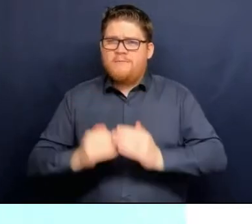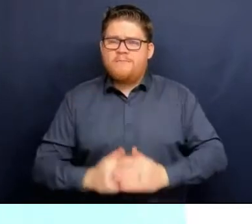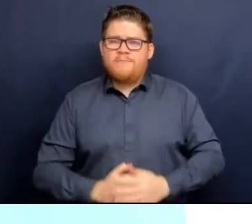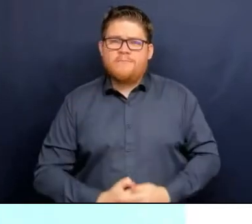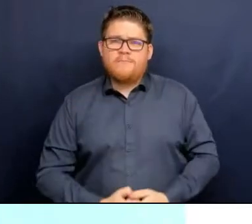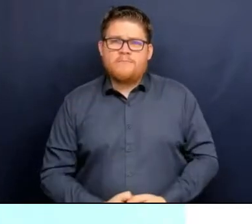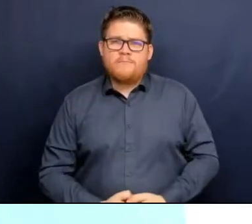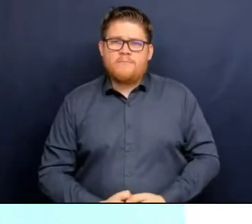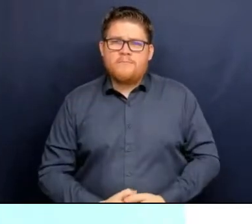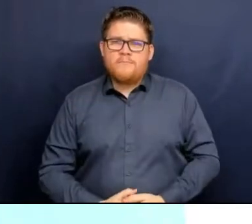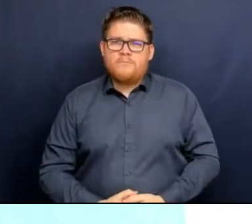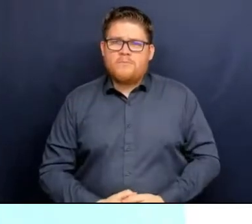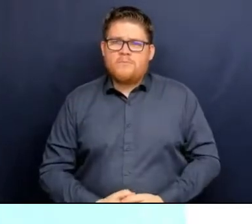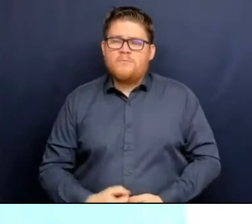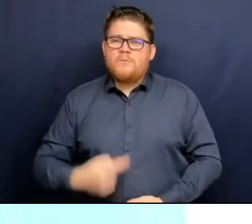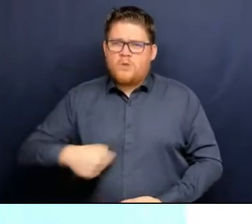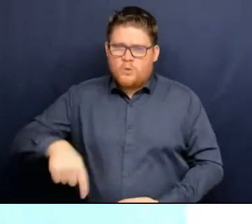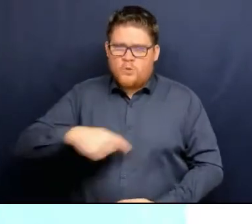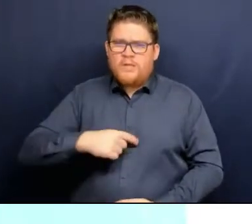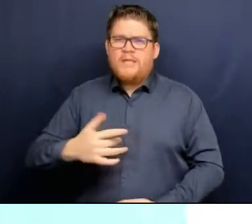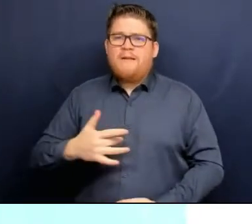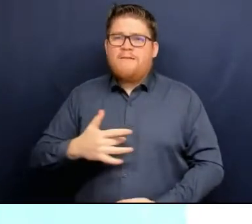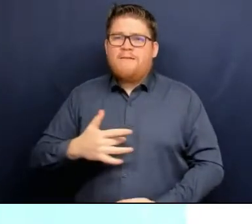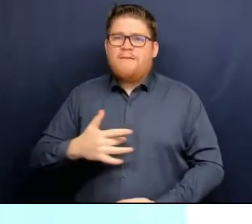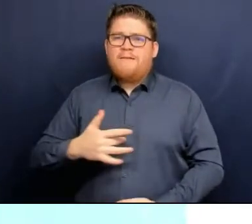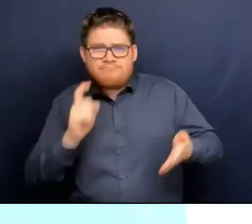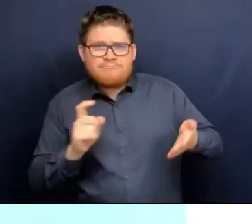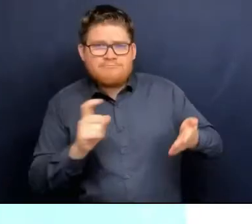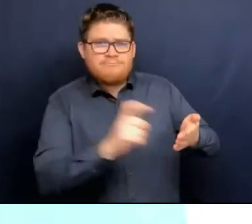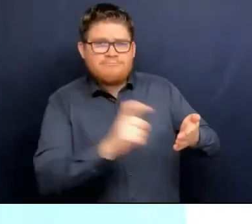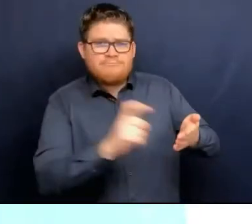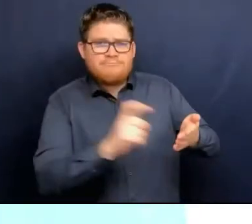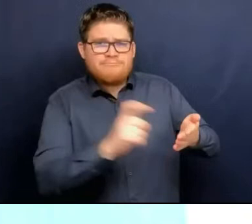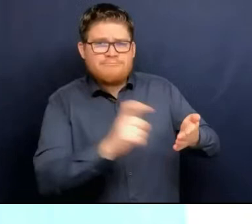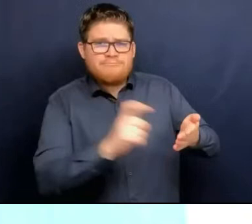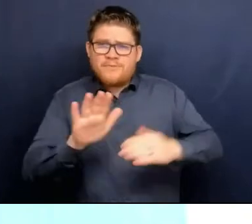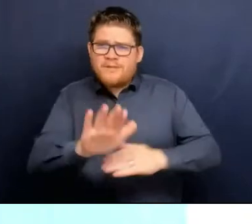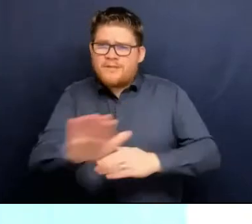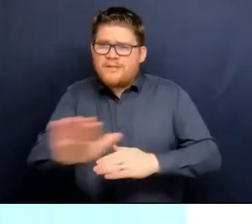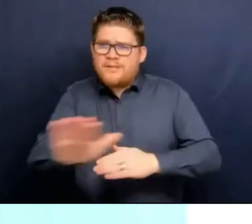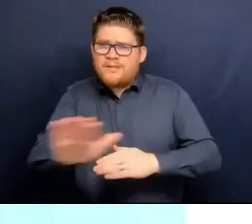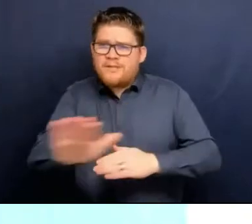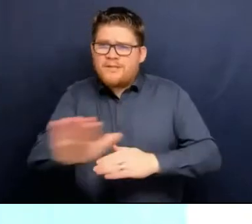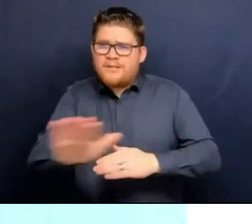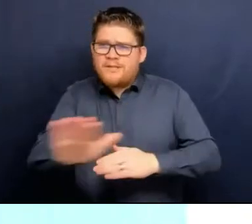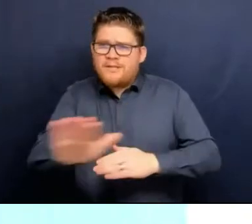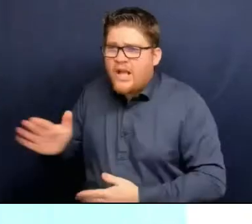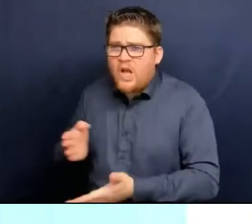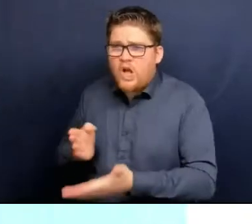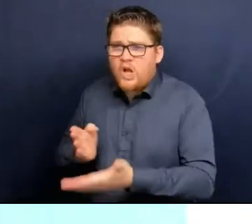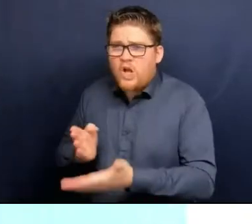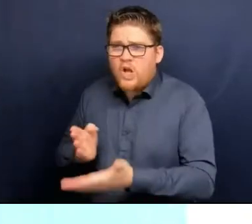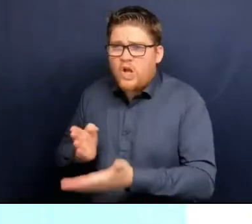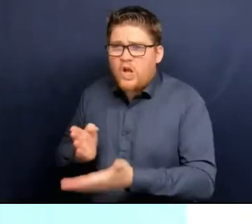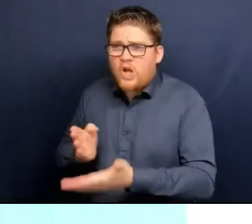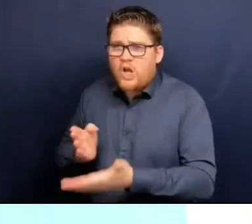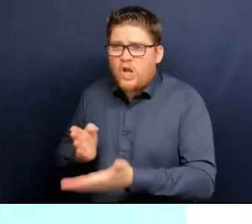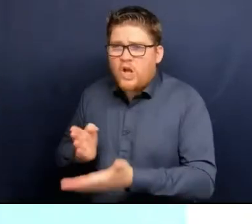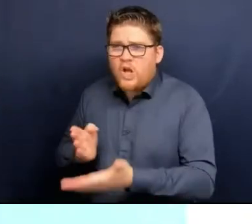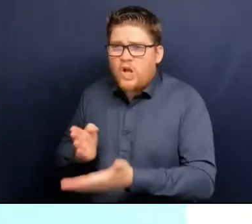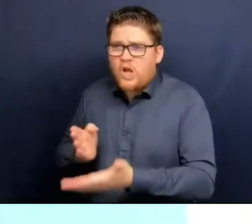realizing the full potential of Indigenous rights, we realize the full potential of our province.